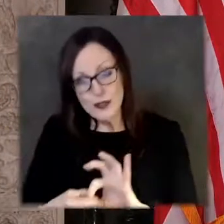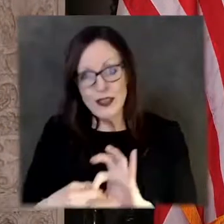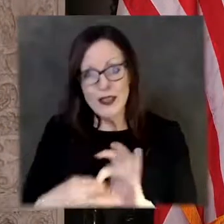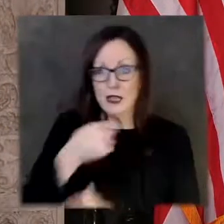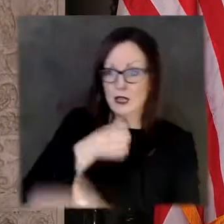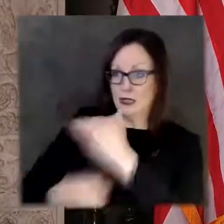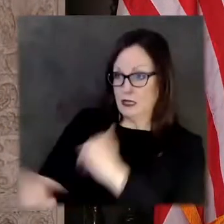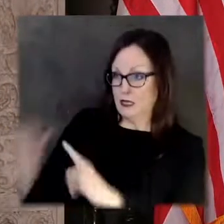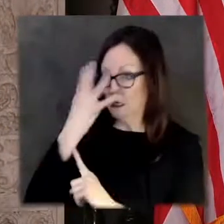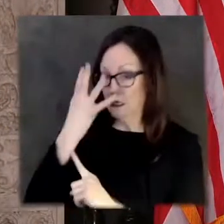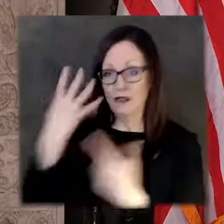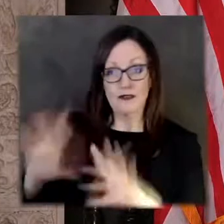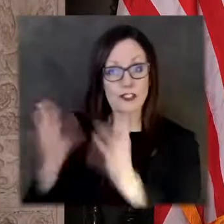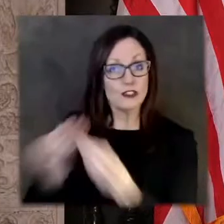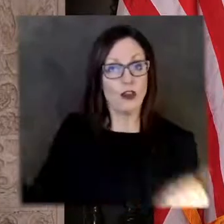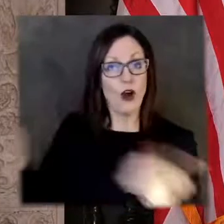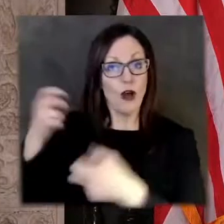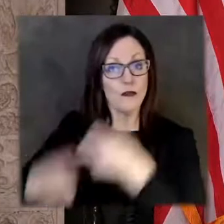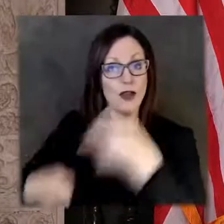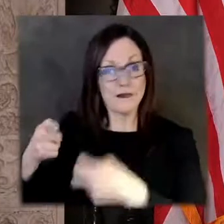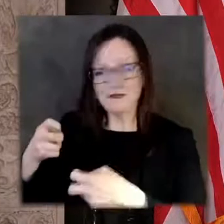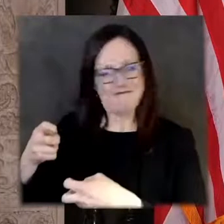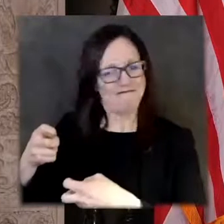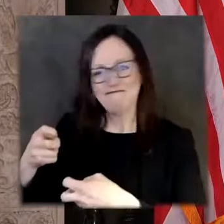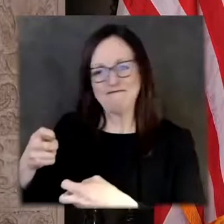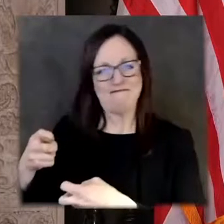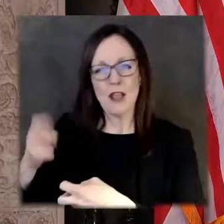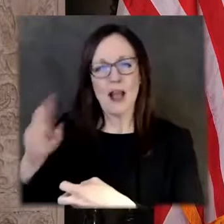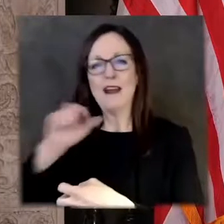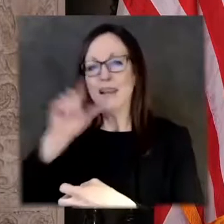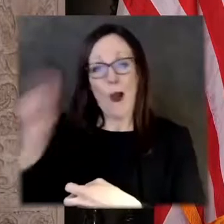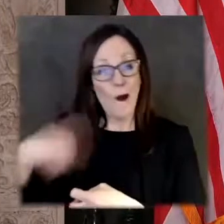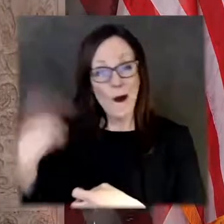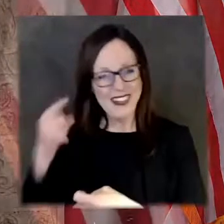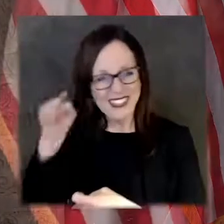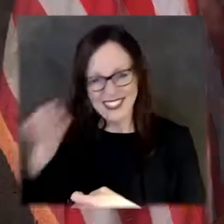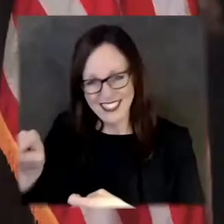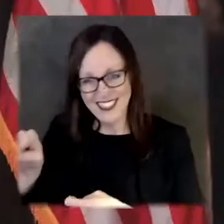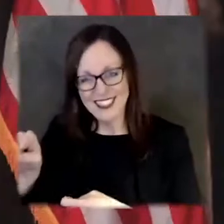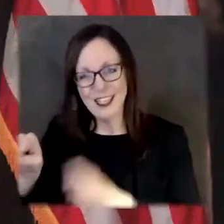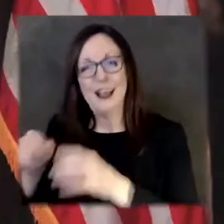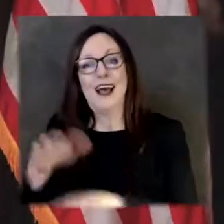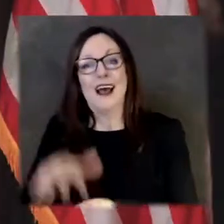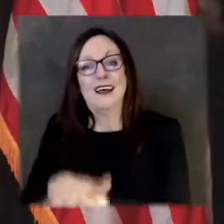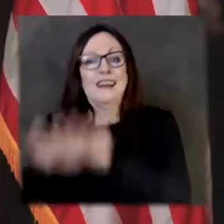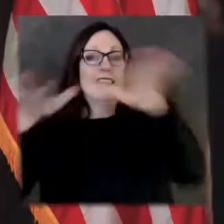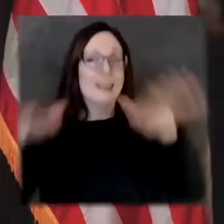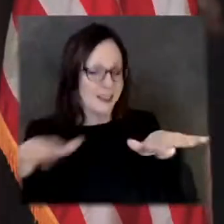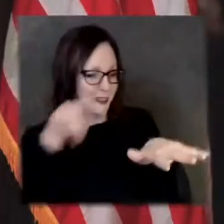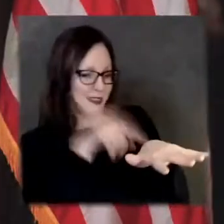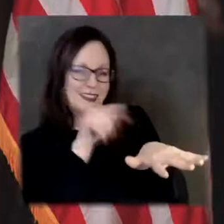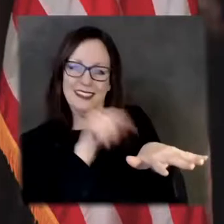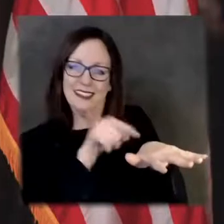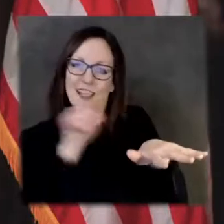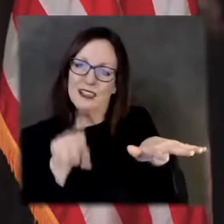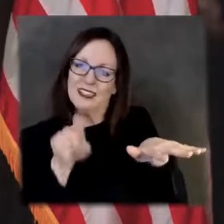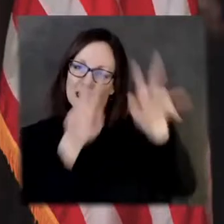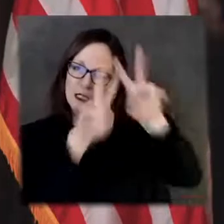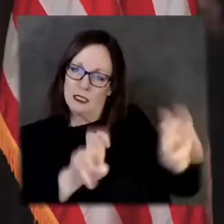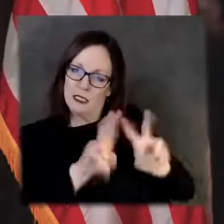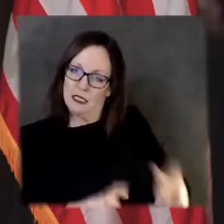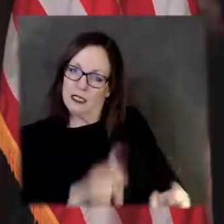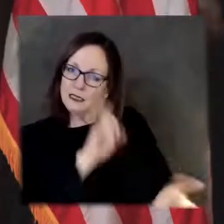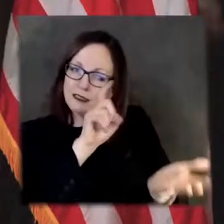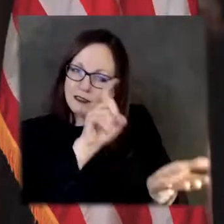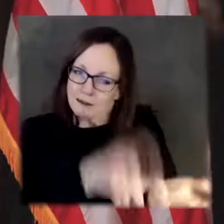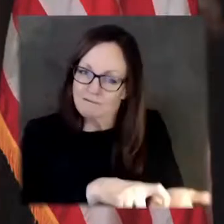overall goal to ensure our state bounces back and better than before. I want to be clear, there is more to